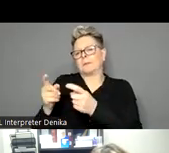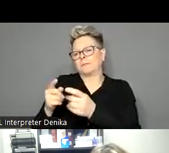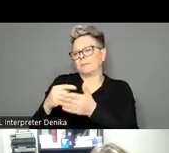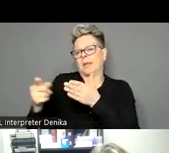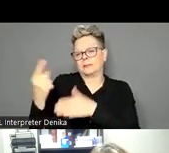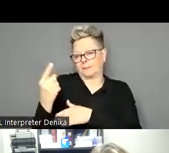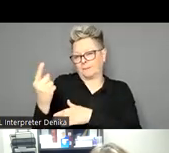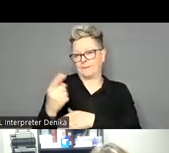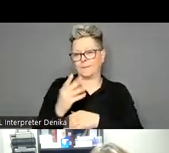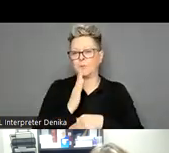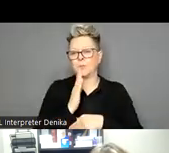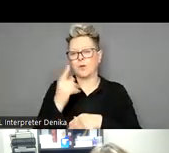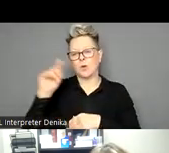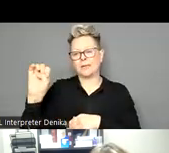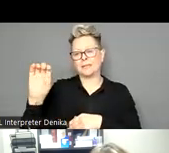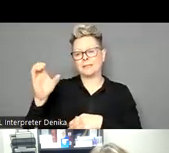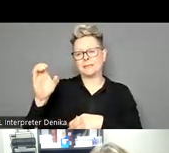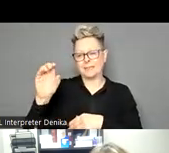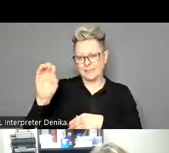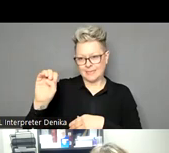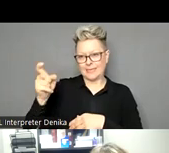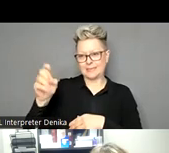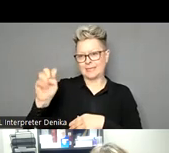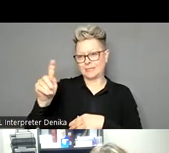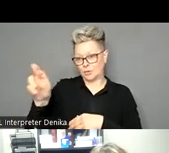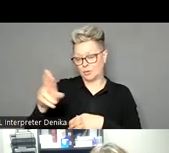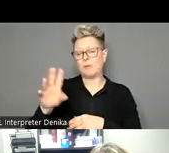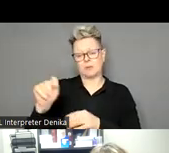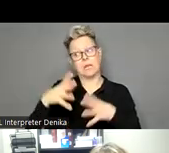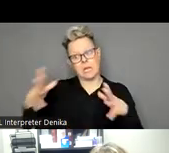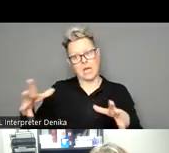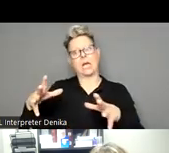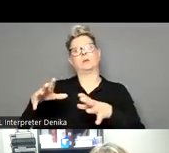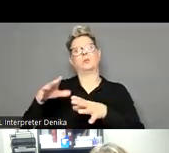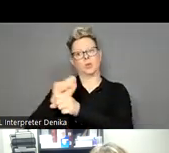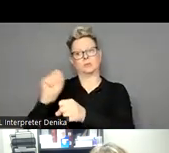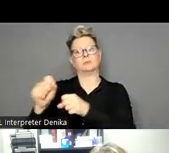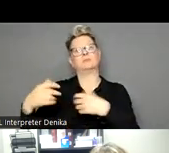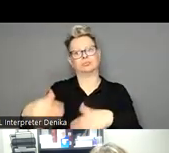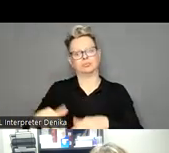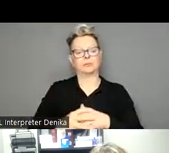but it's a lot of administrative work for sure.